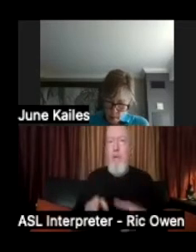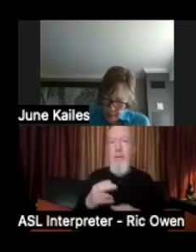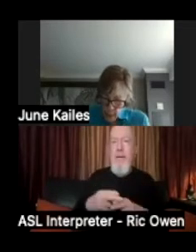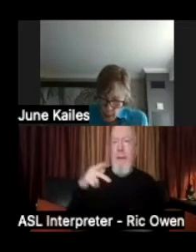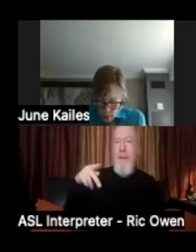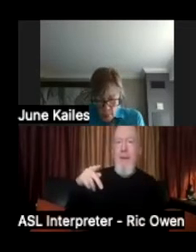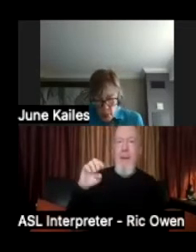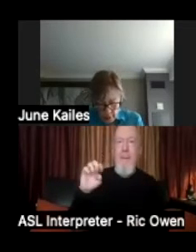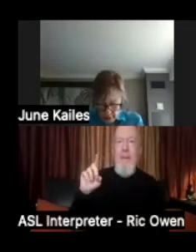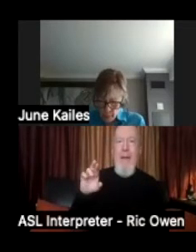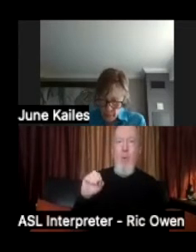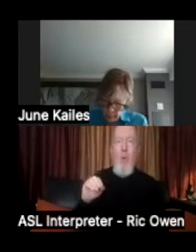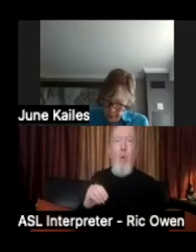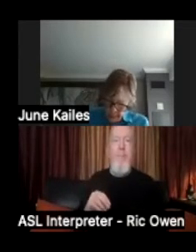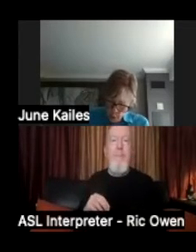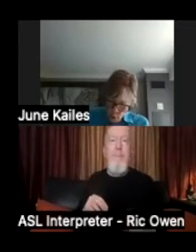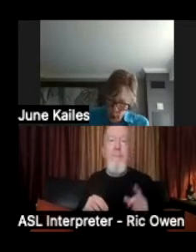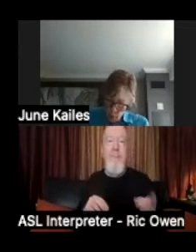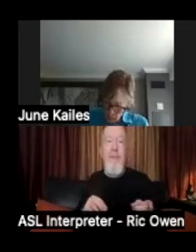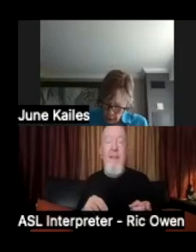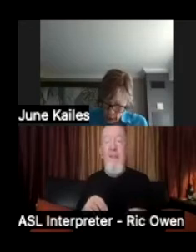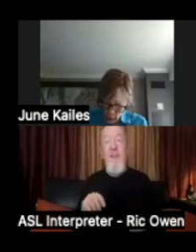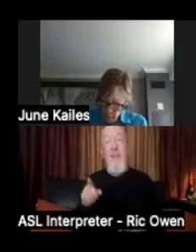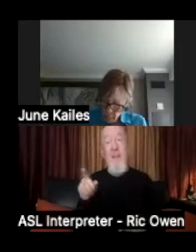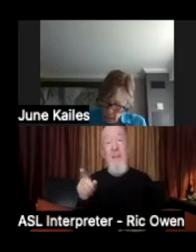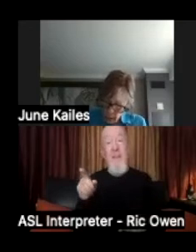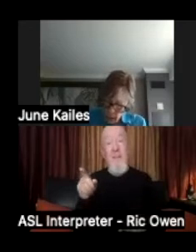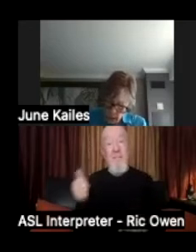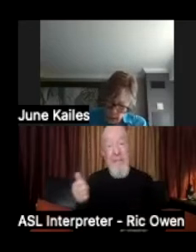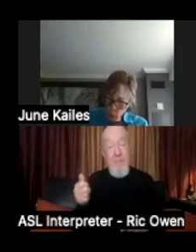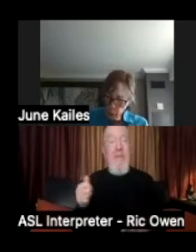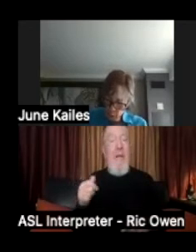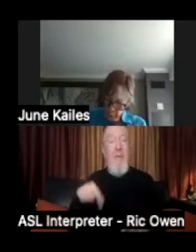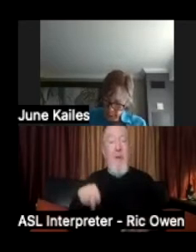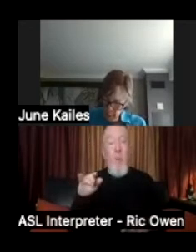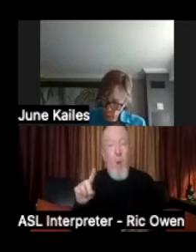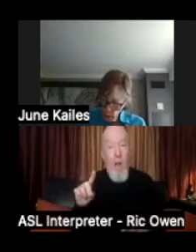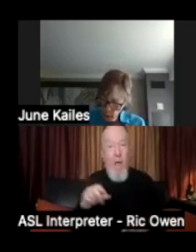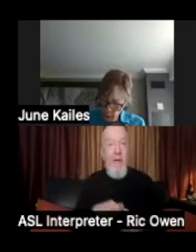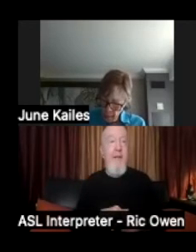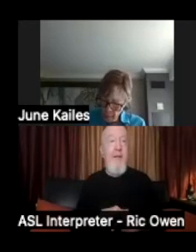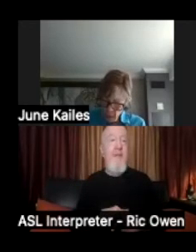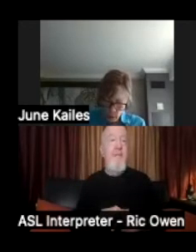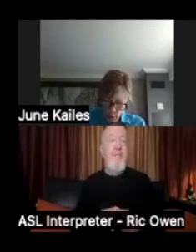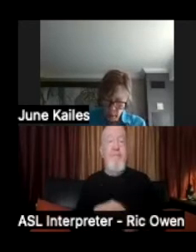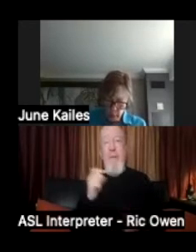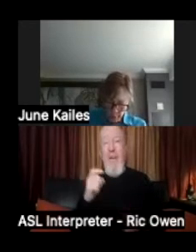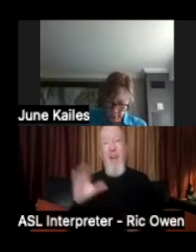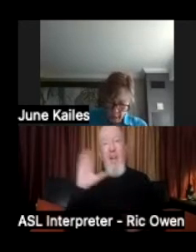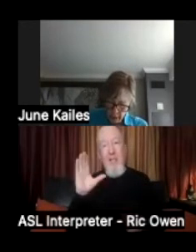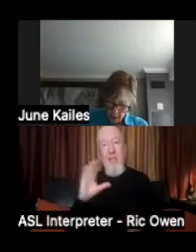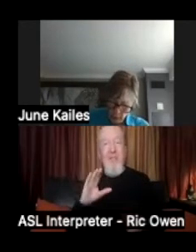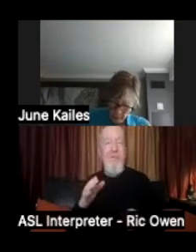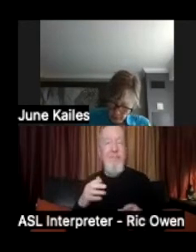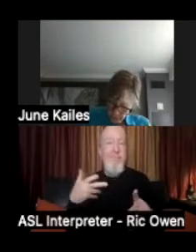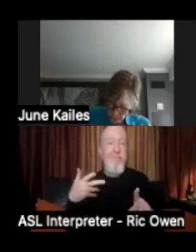So Pedro's disability is quadriplegia due to a hit-and-run driver over 5